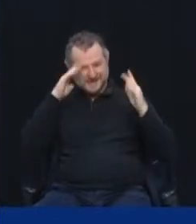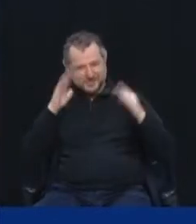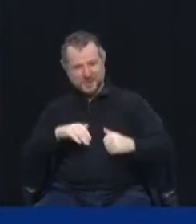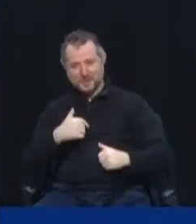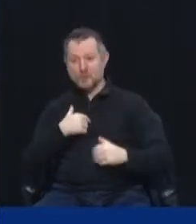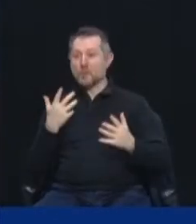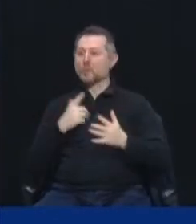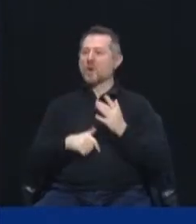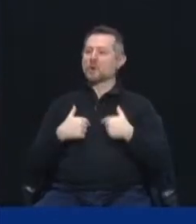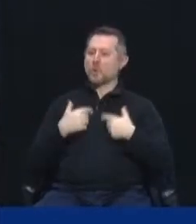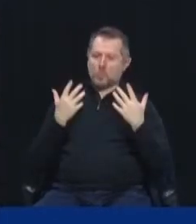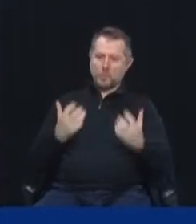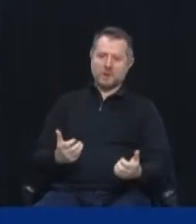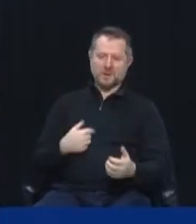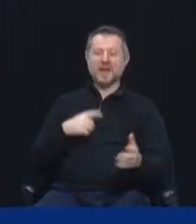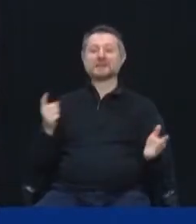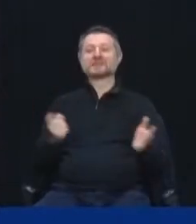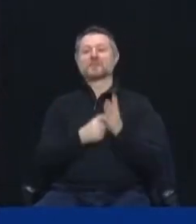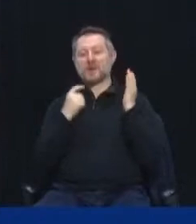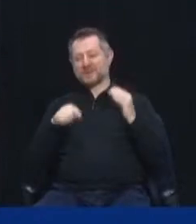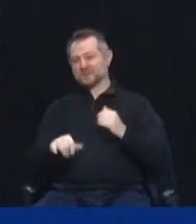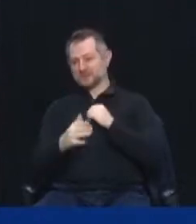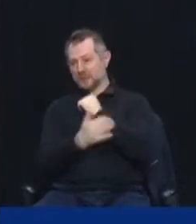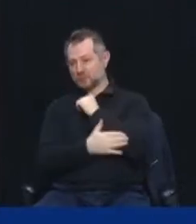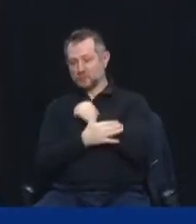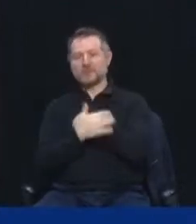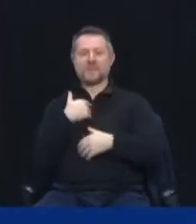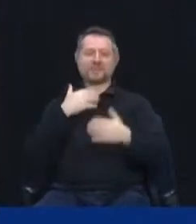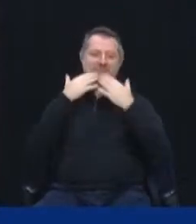will always demand from this country. So thank you.